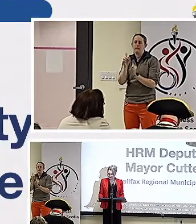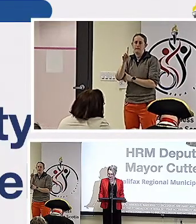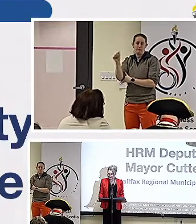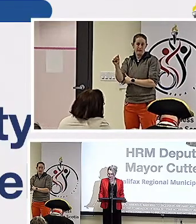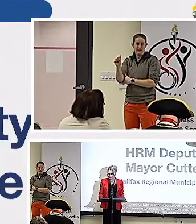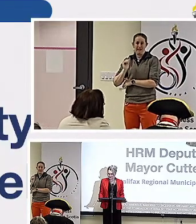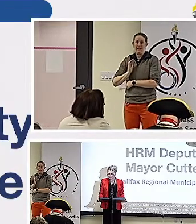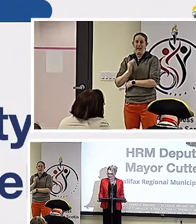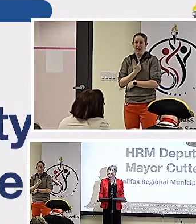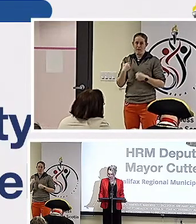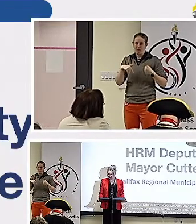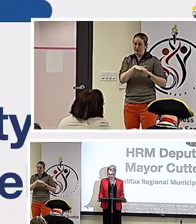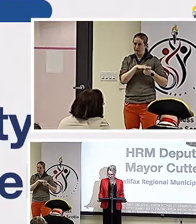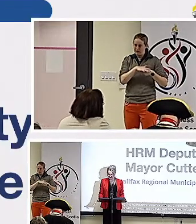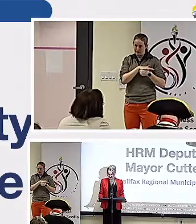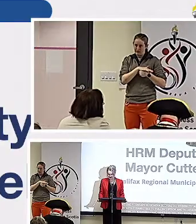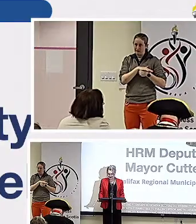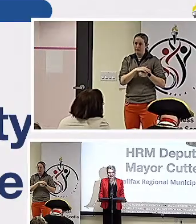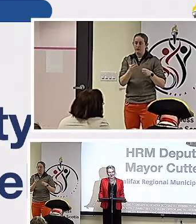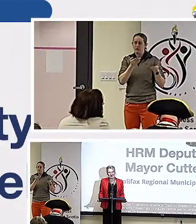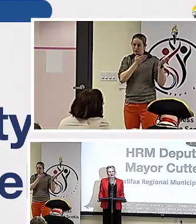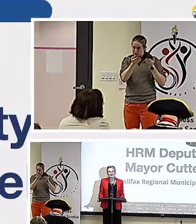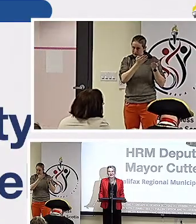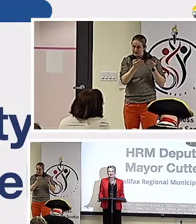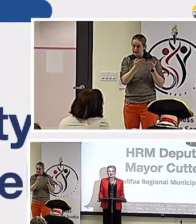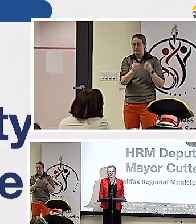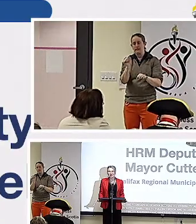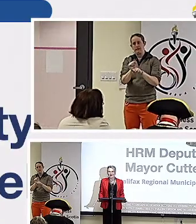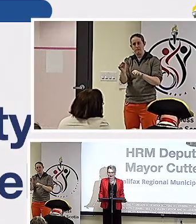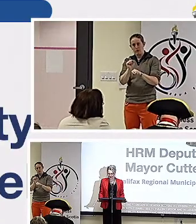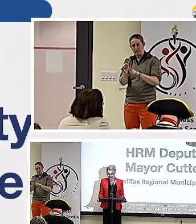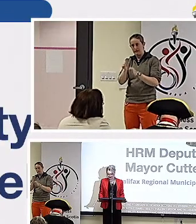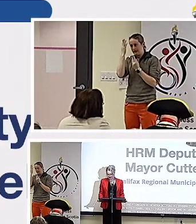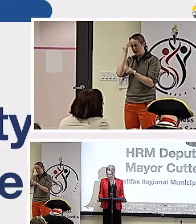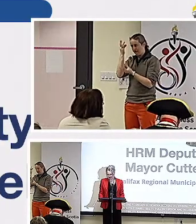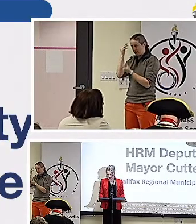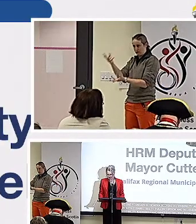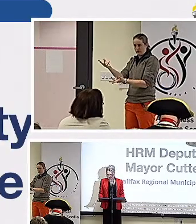spaces, services, employment, and information sharing.